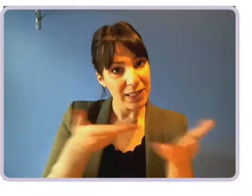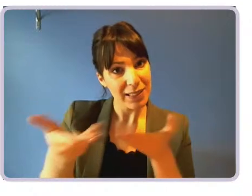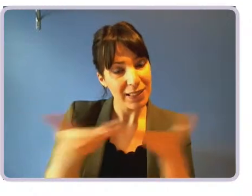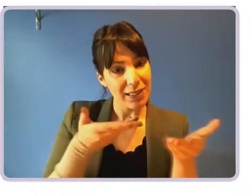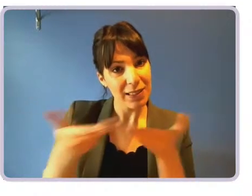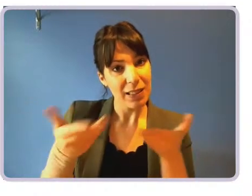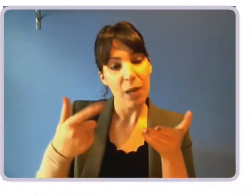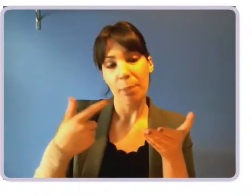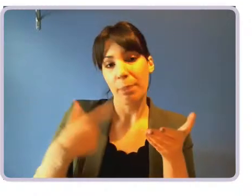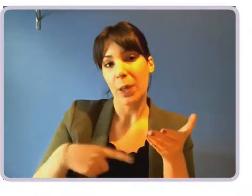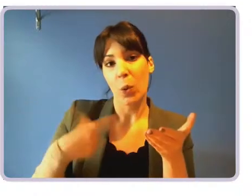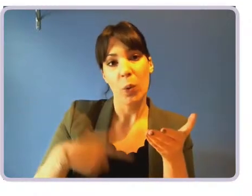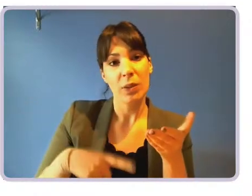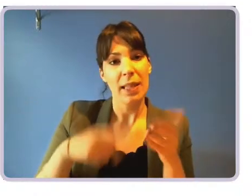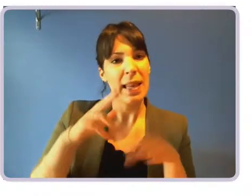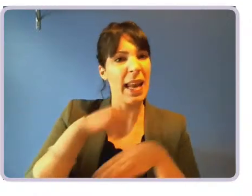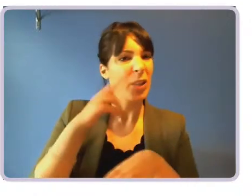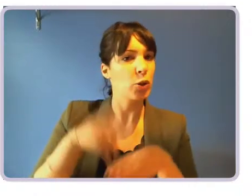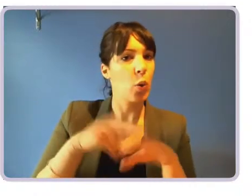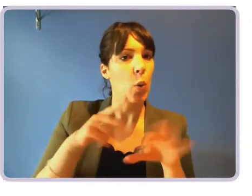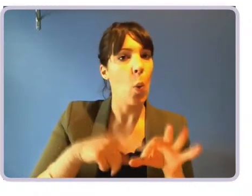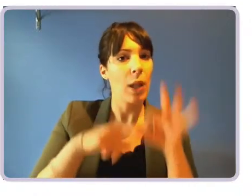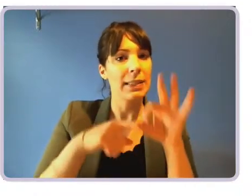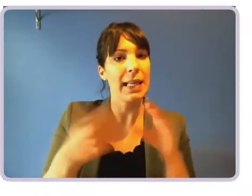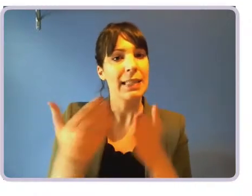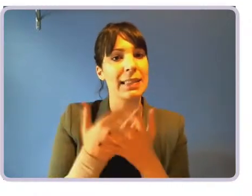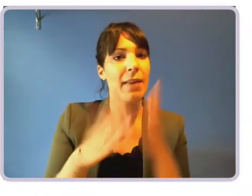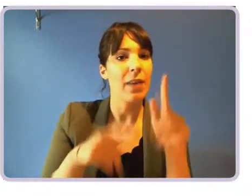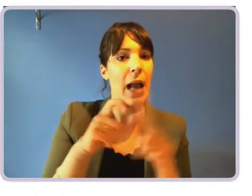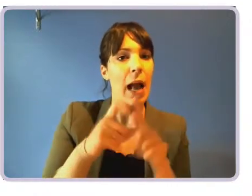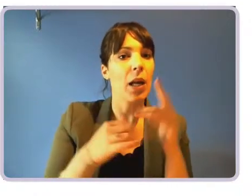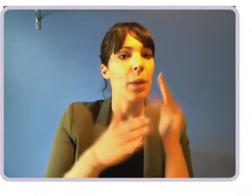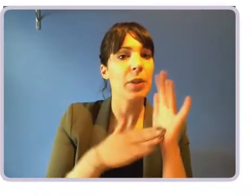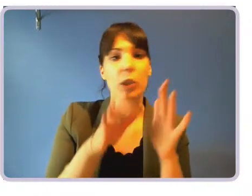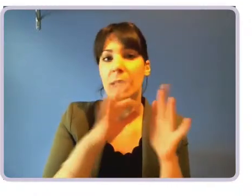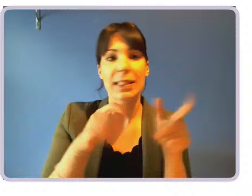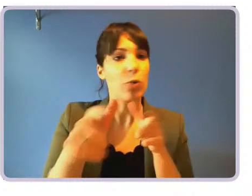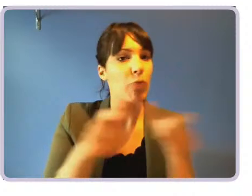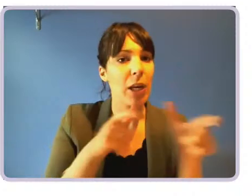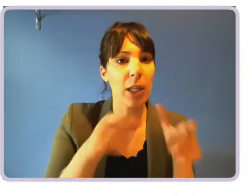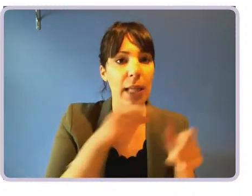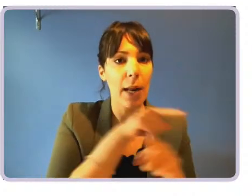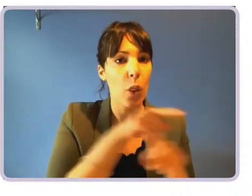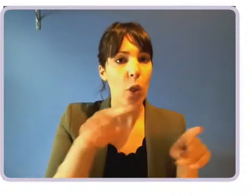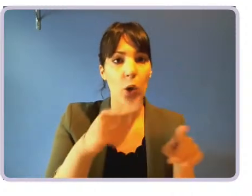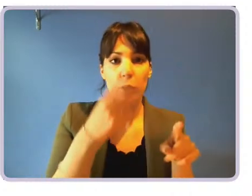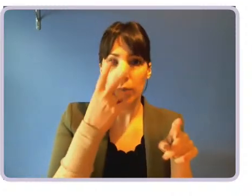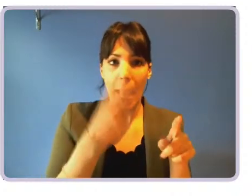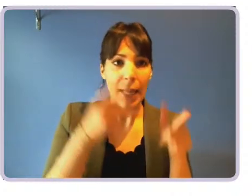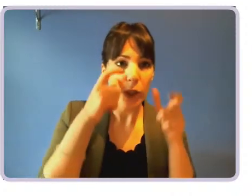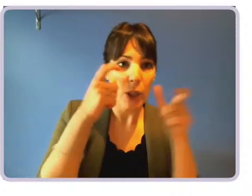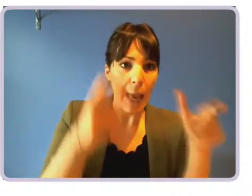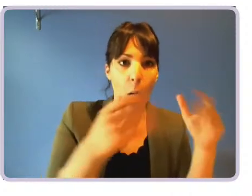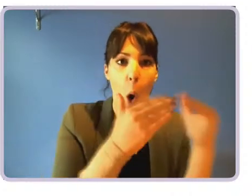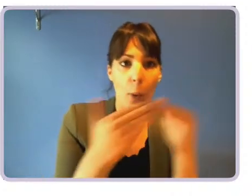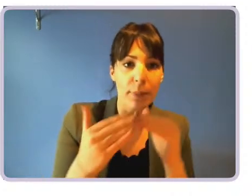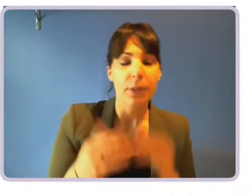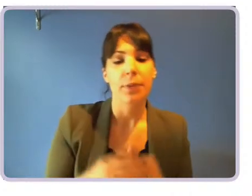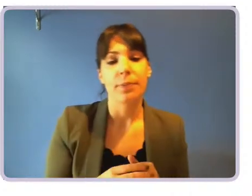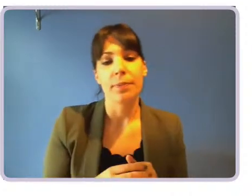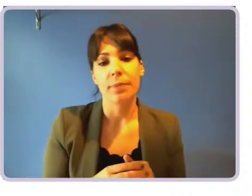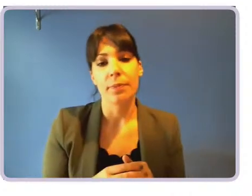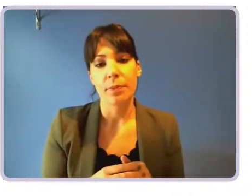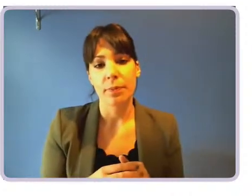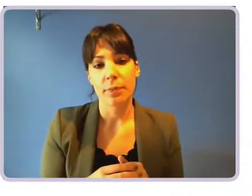Commission doesn't regulate them, and it doesn't include people in the so-called